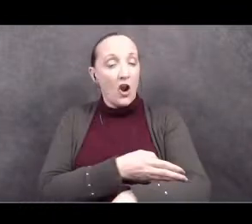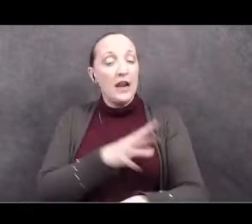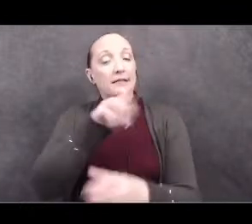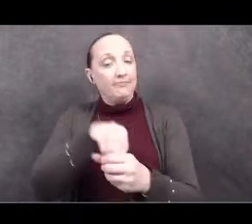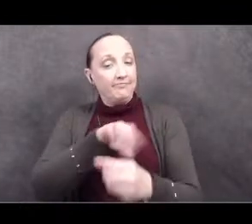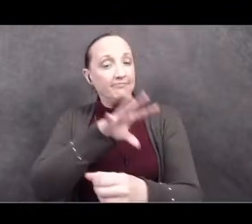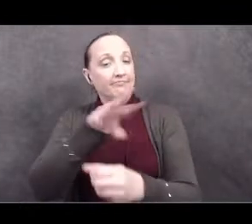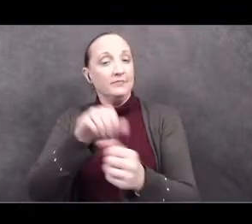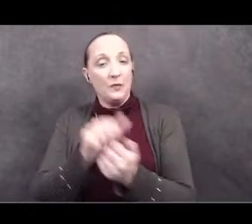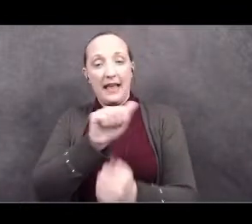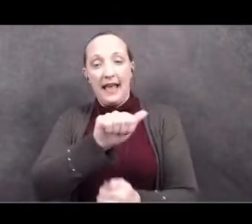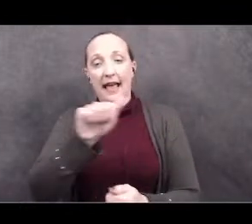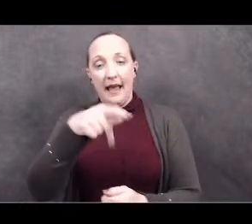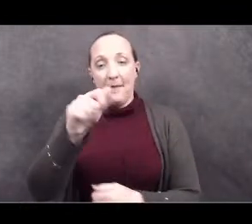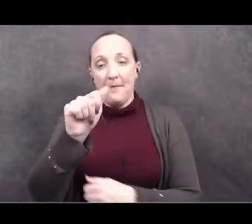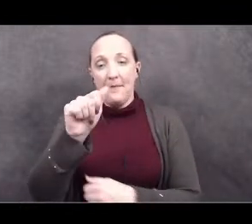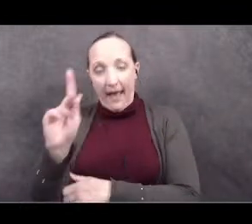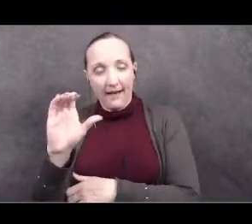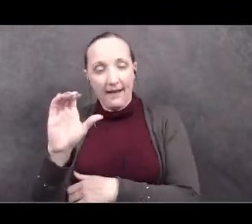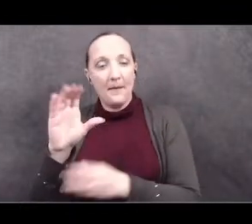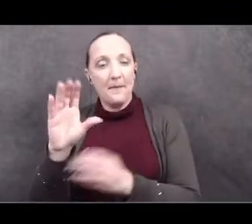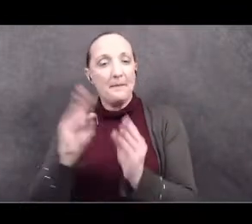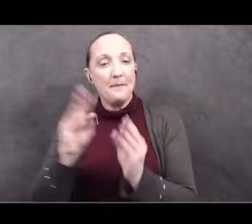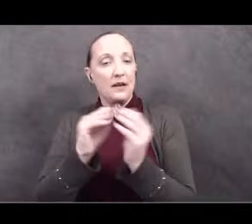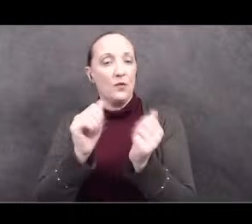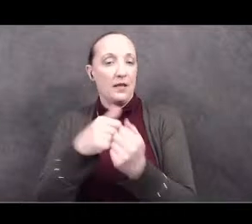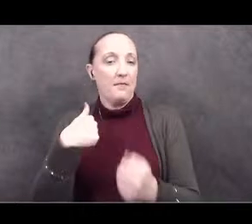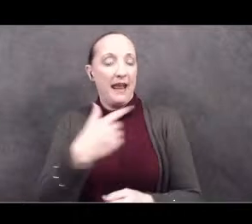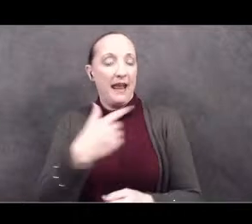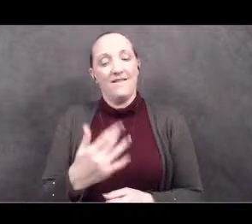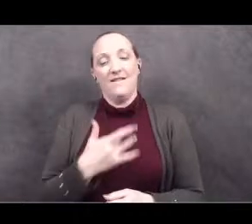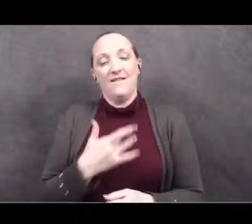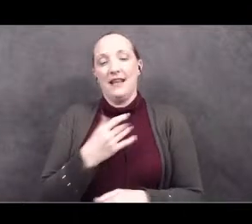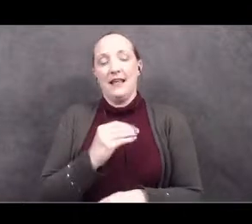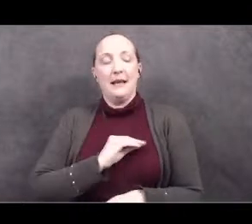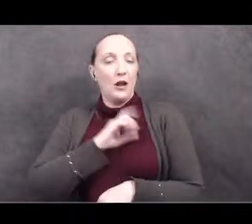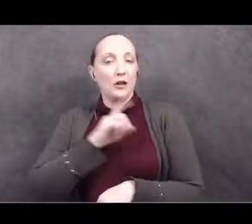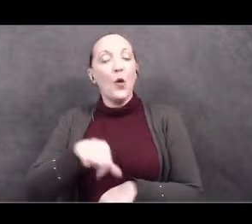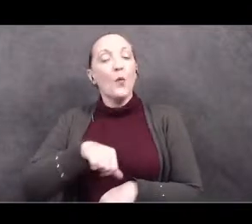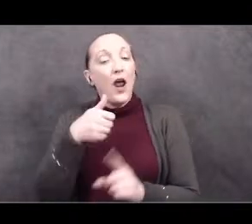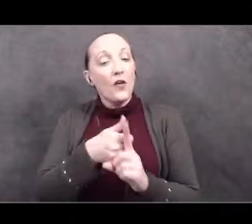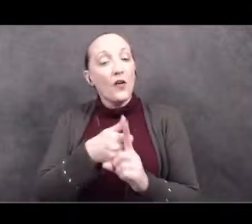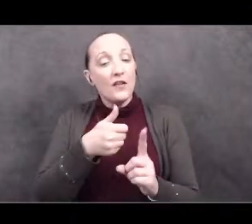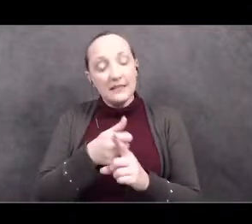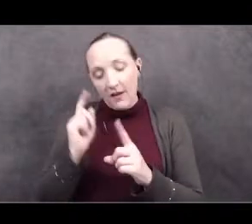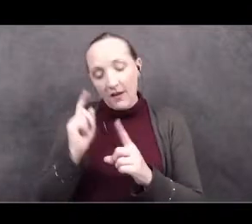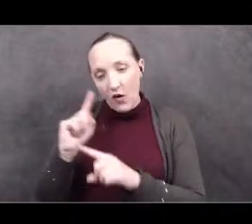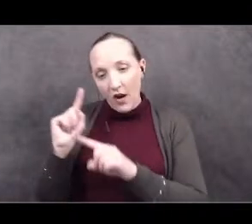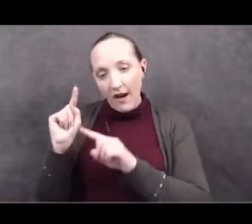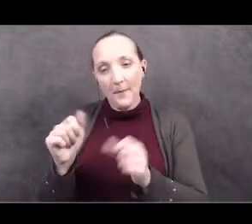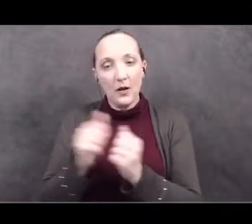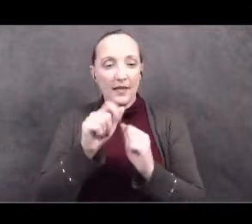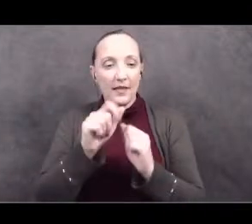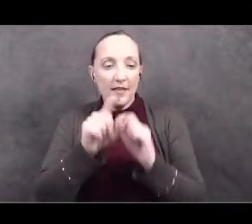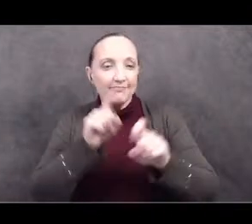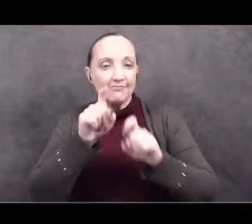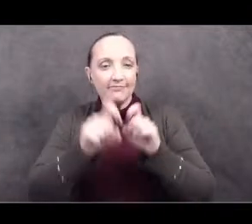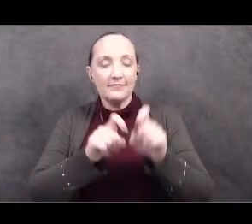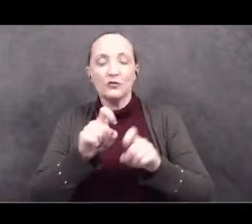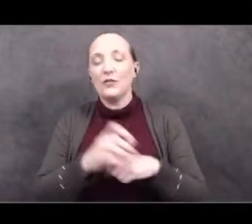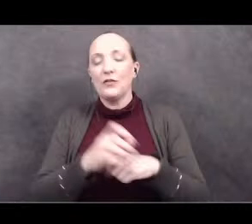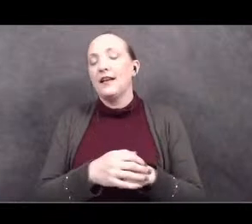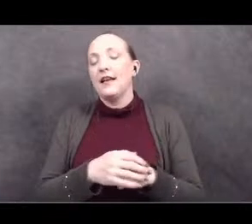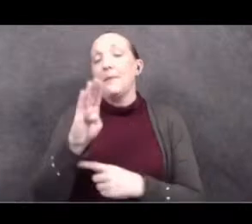these meetings feeling empowered she was so proud of herself for coming in fifth on the trivia BLM week is something that is